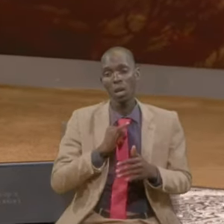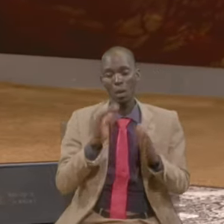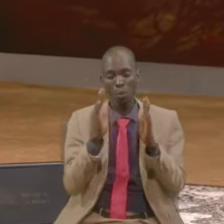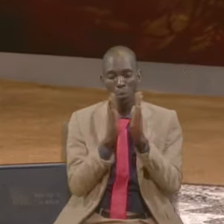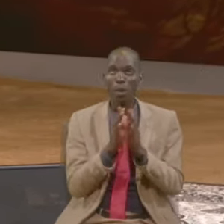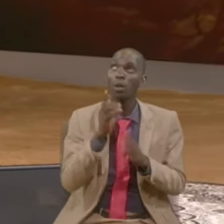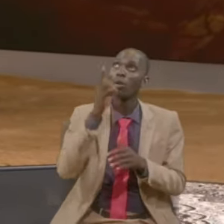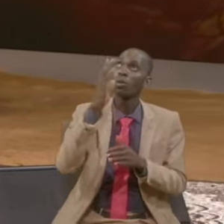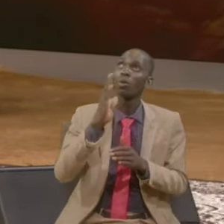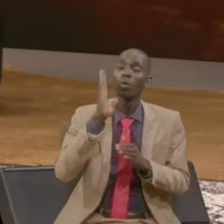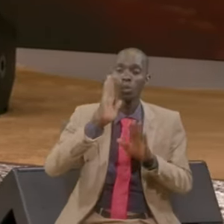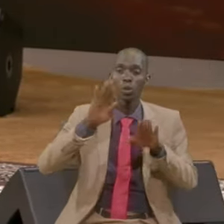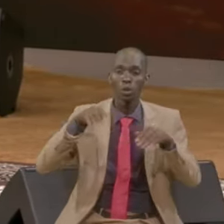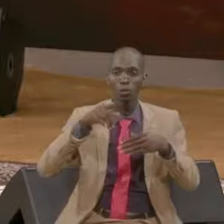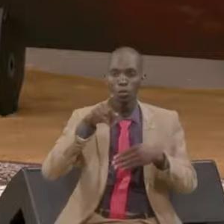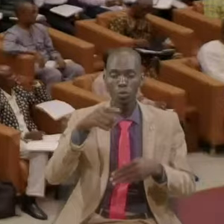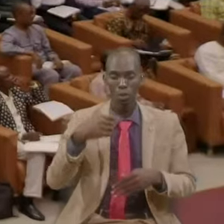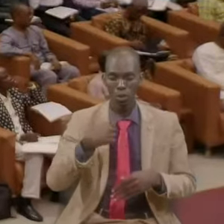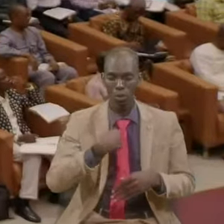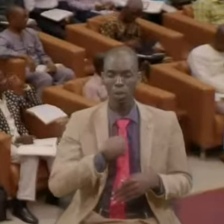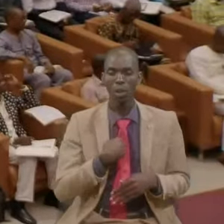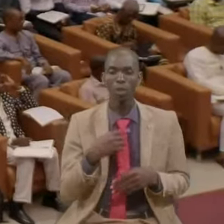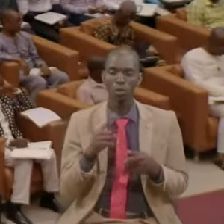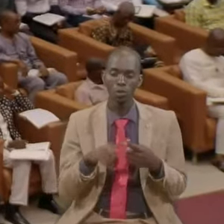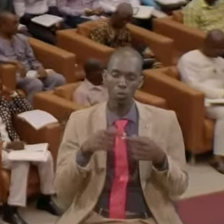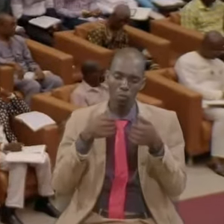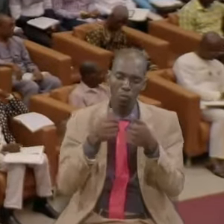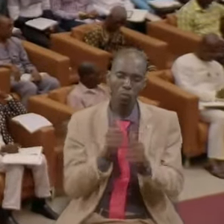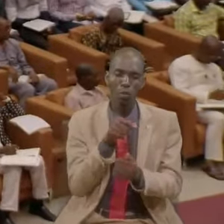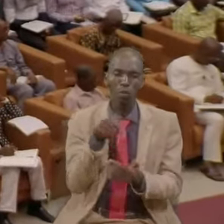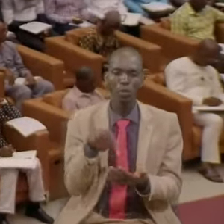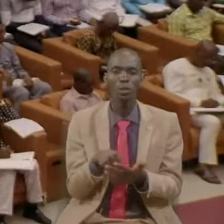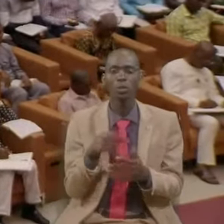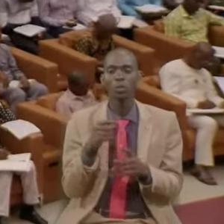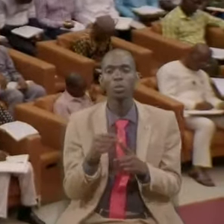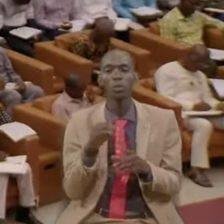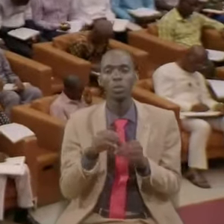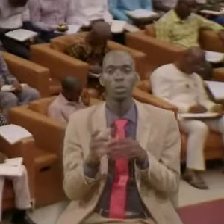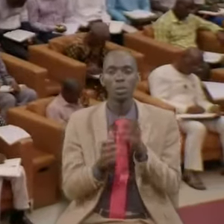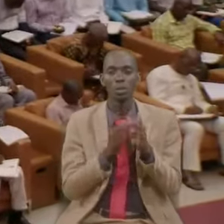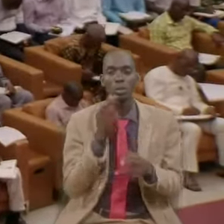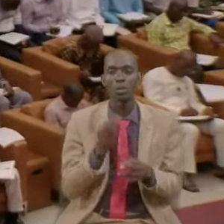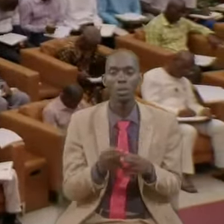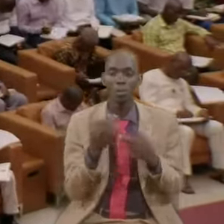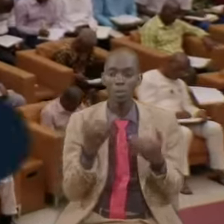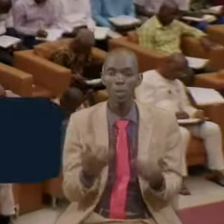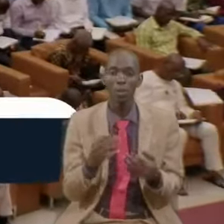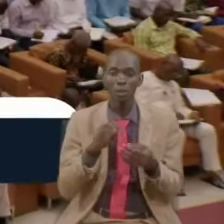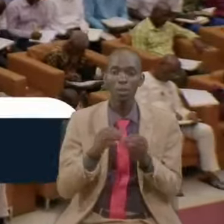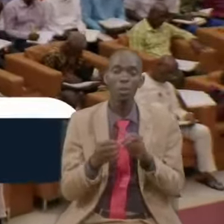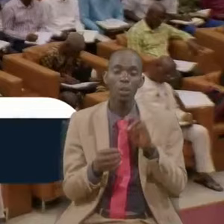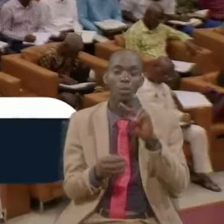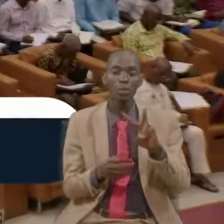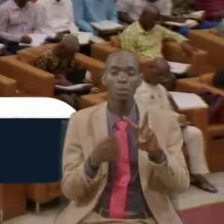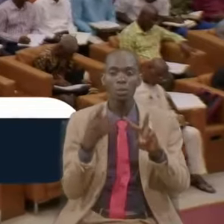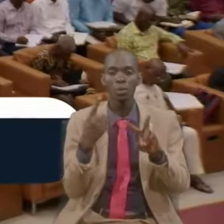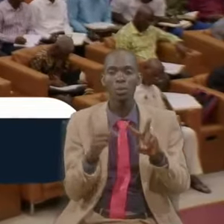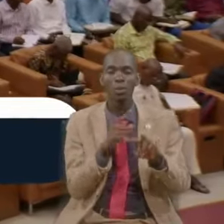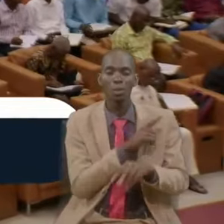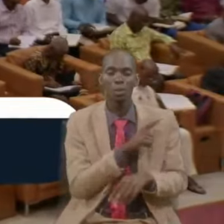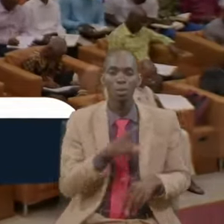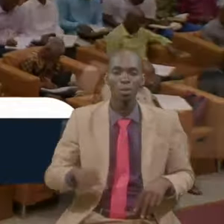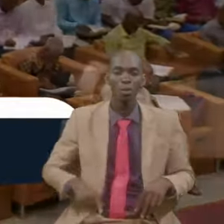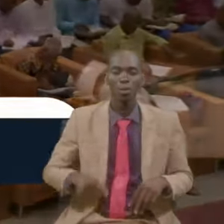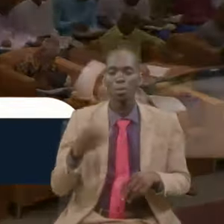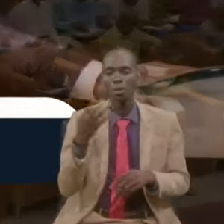eye, the grace to so live. Look at number two here. Number two, the Lord of